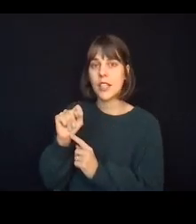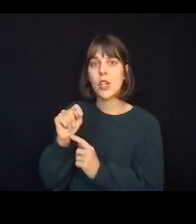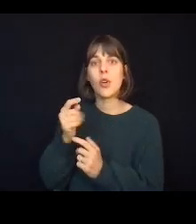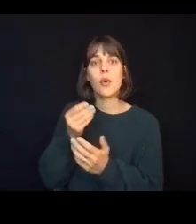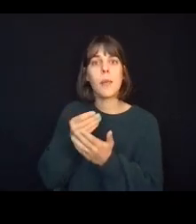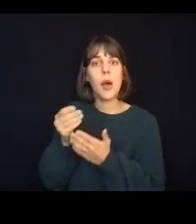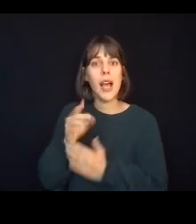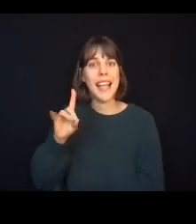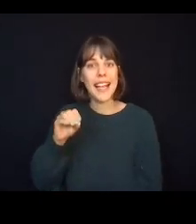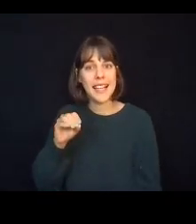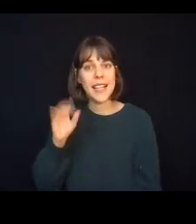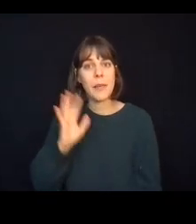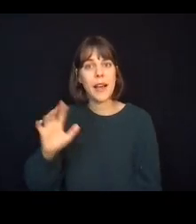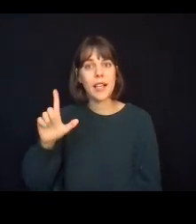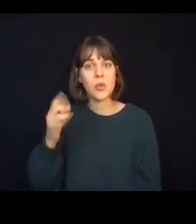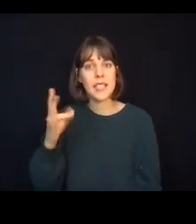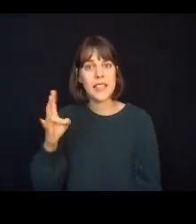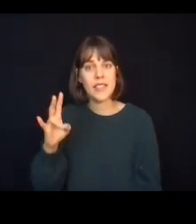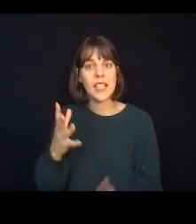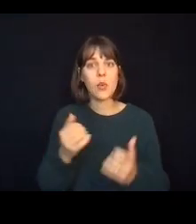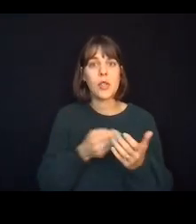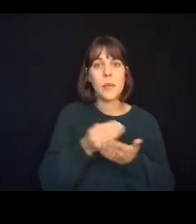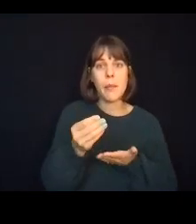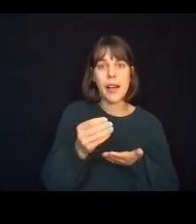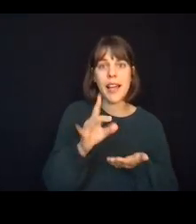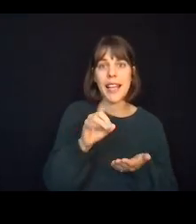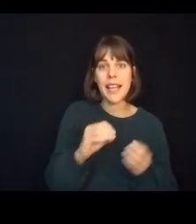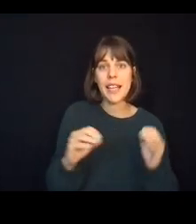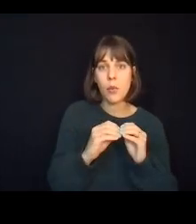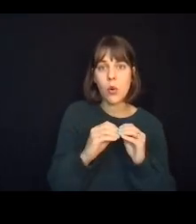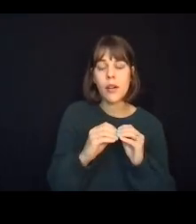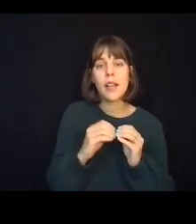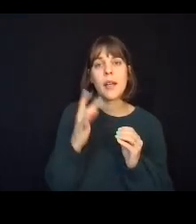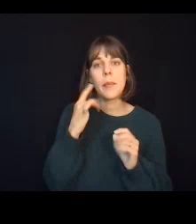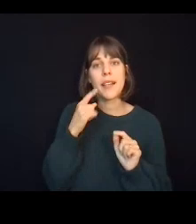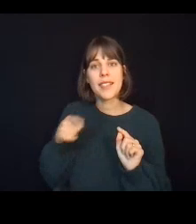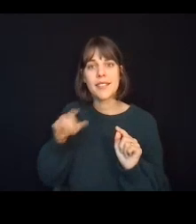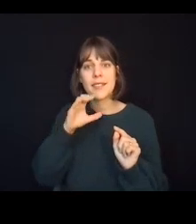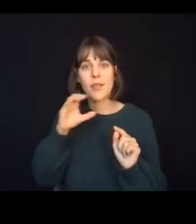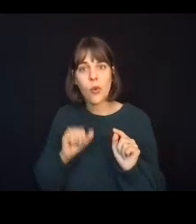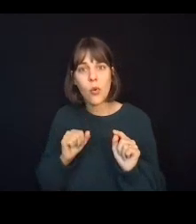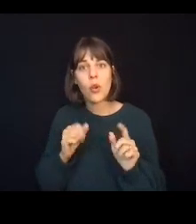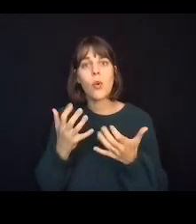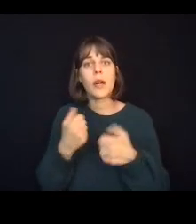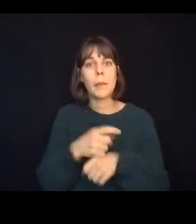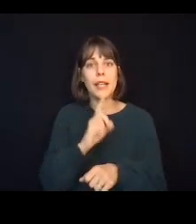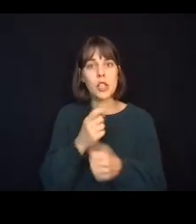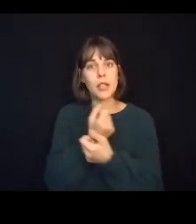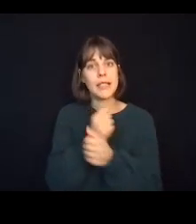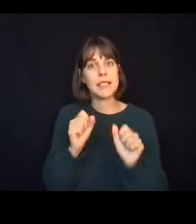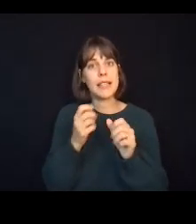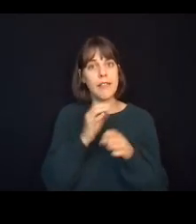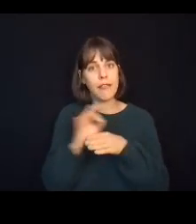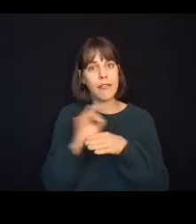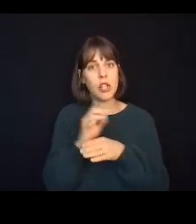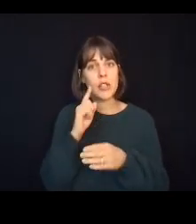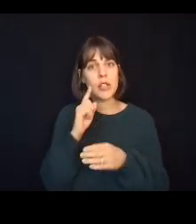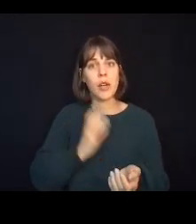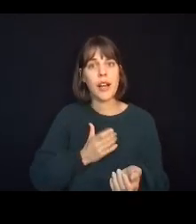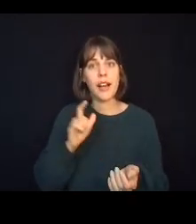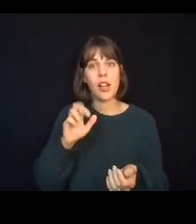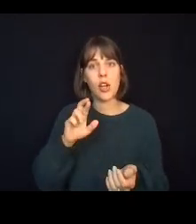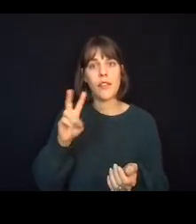to continue to purchase 80 more. Due to the age and to ensure the safe functioning of the LRV propulsion system, we